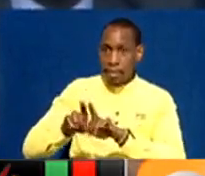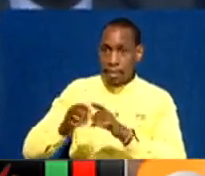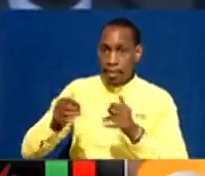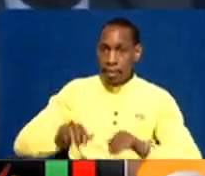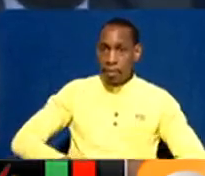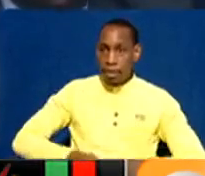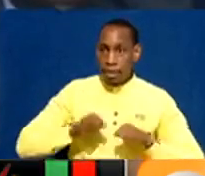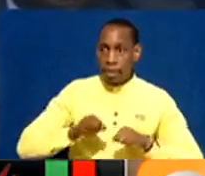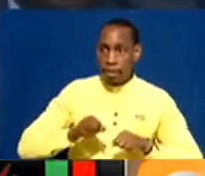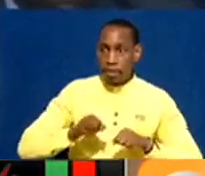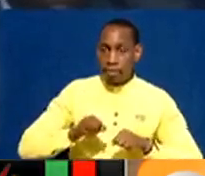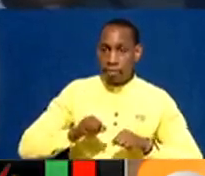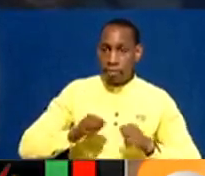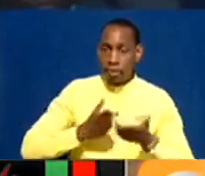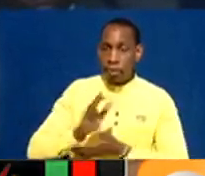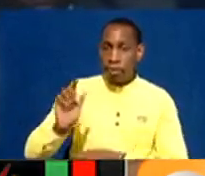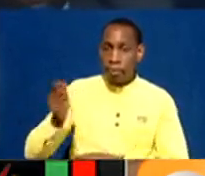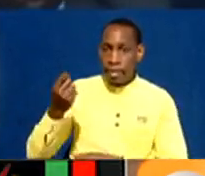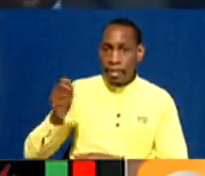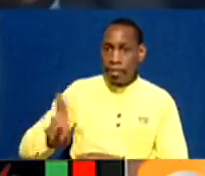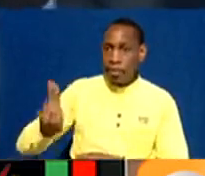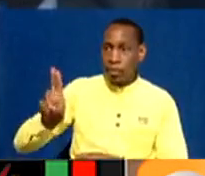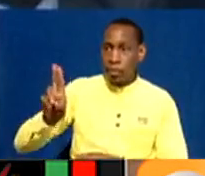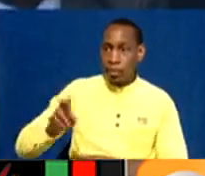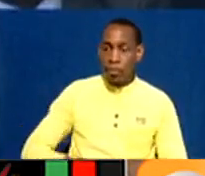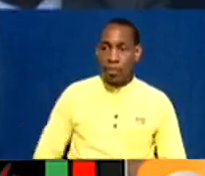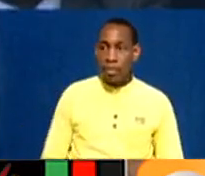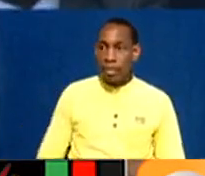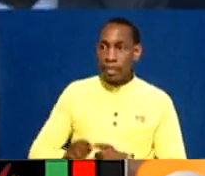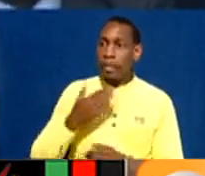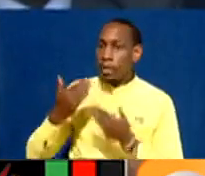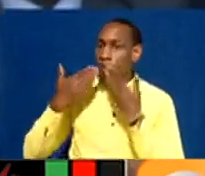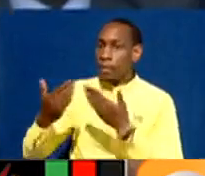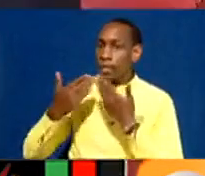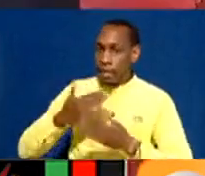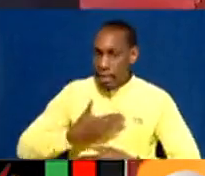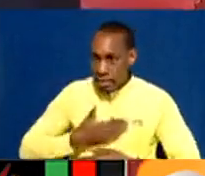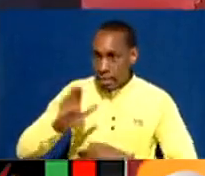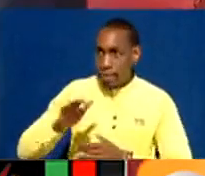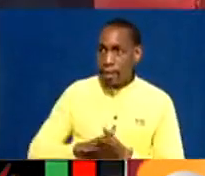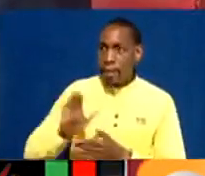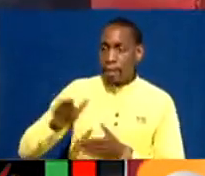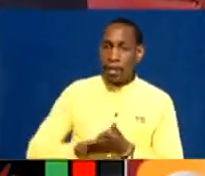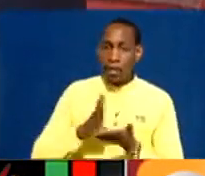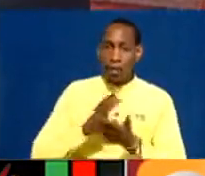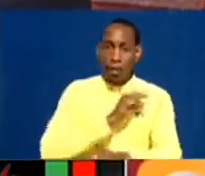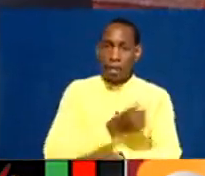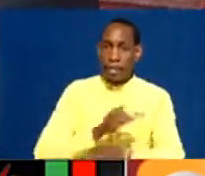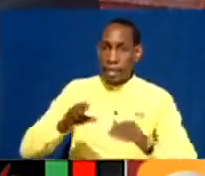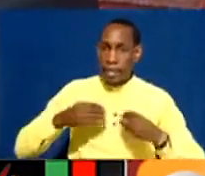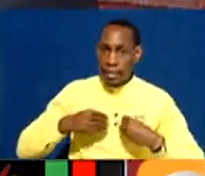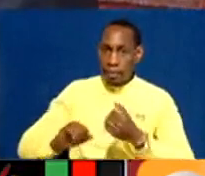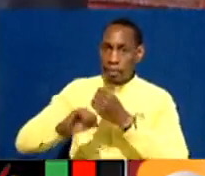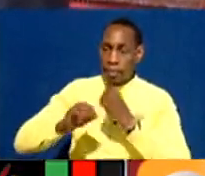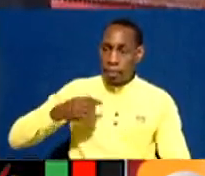chaired by president uhuru kenyatta and i want to thank you your excellency for graciously agreeing to